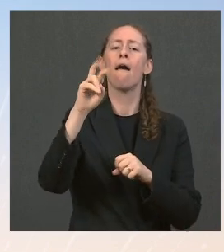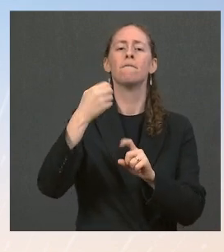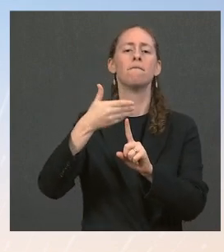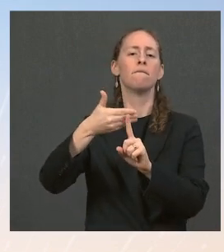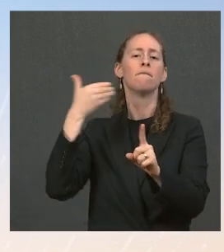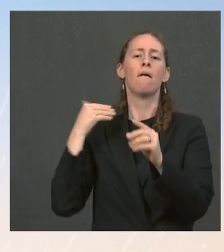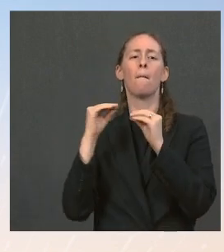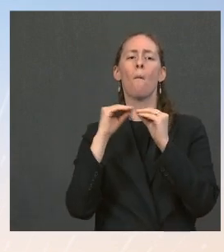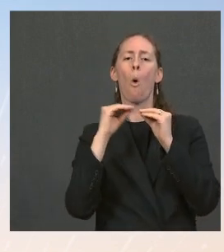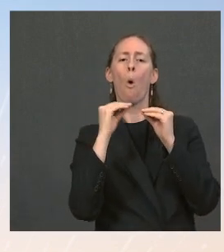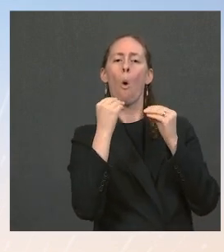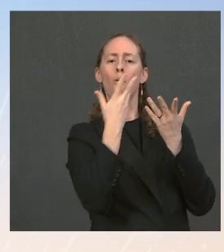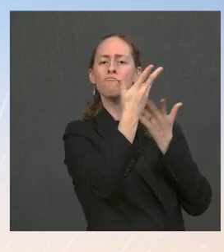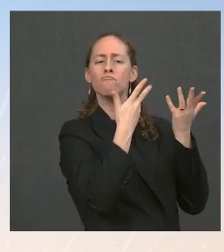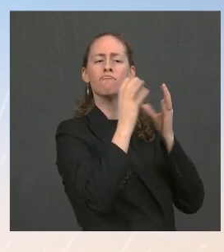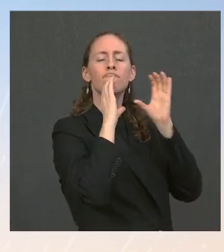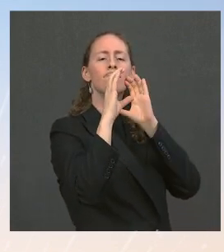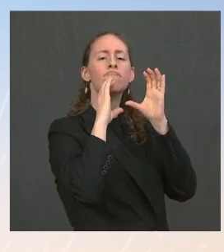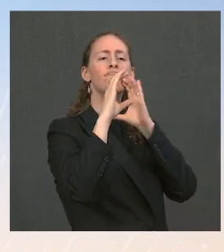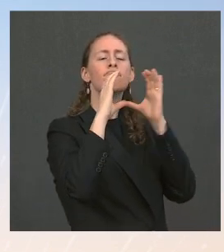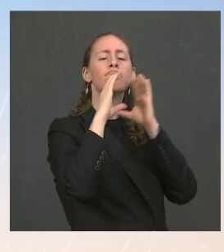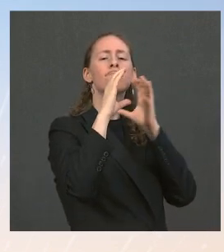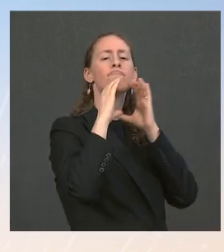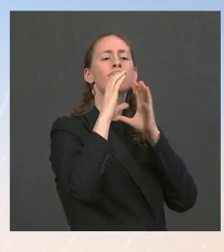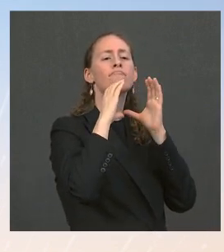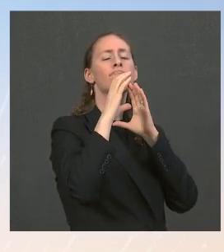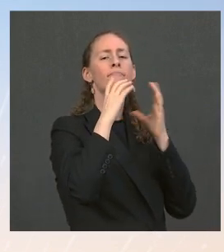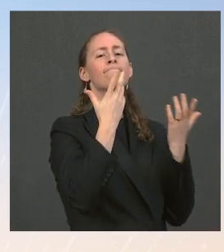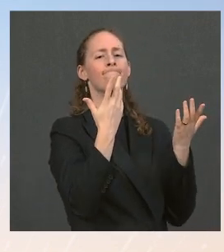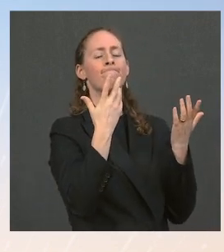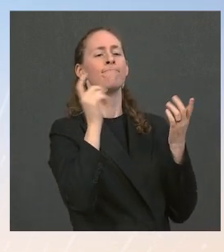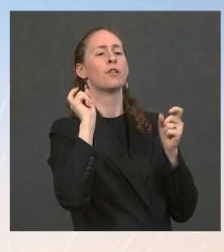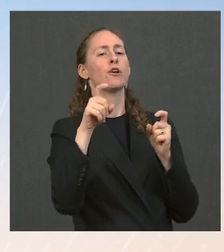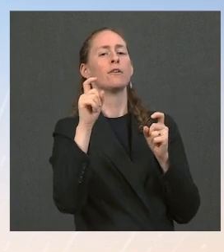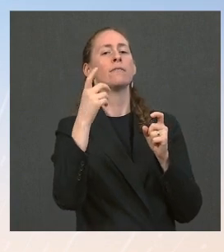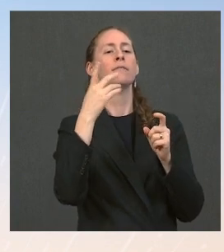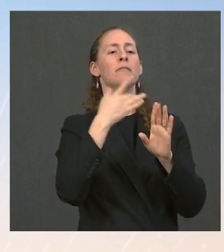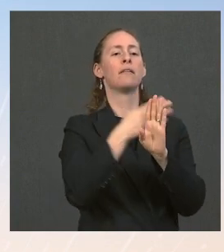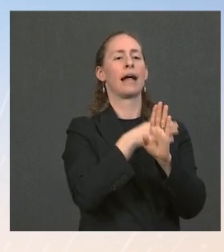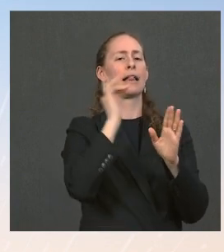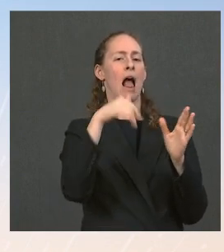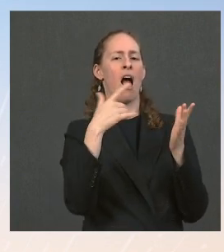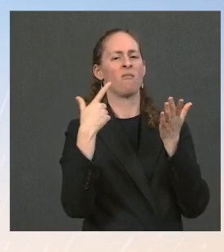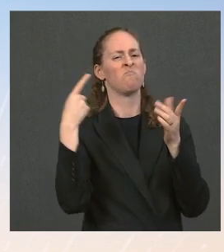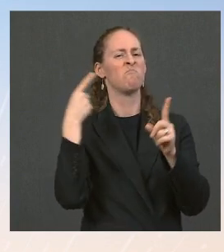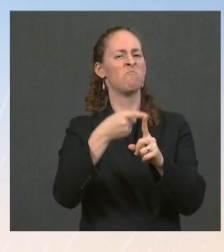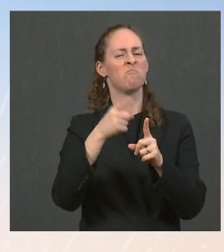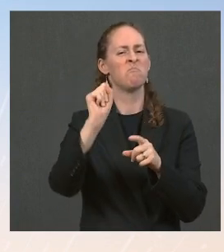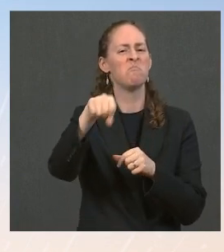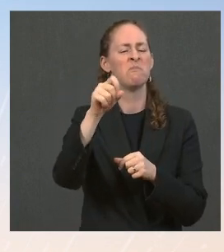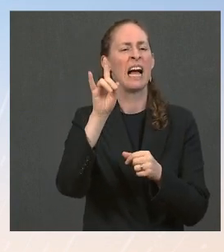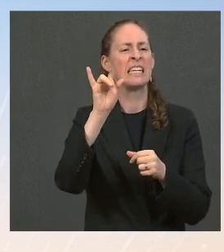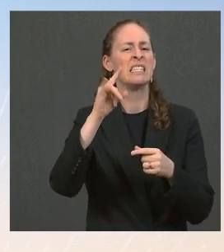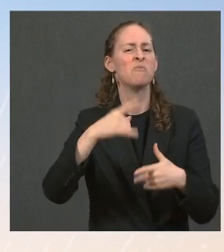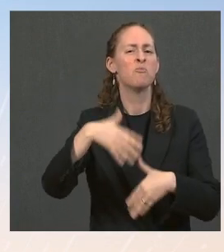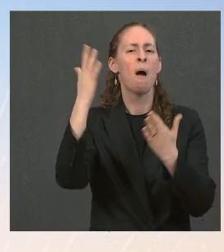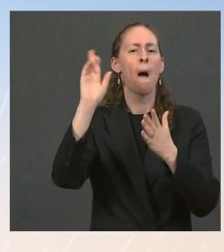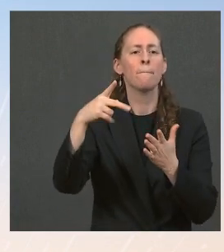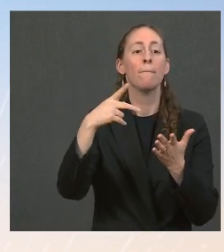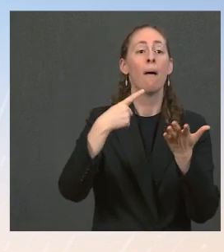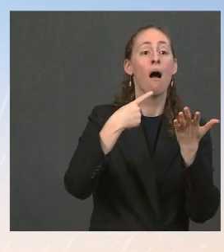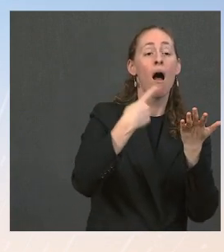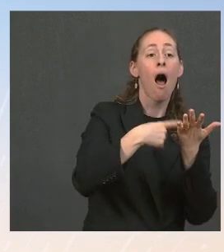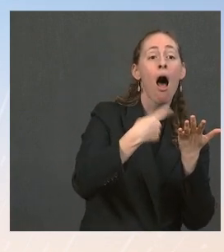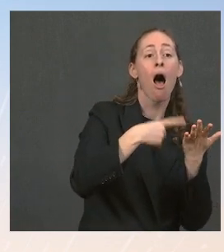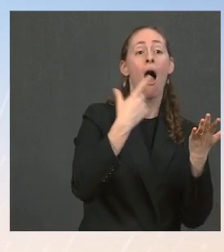an important message for him to convey during that conversation. So I can't speak to the comments and whether they're constructive or not from